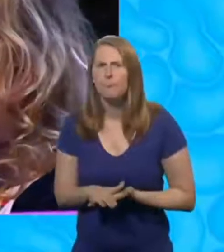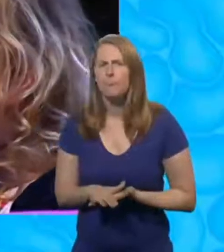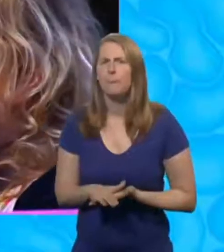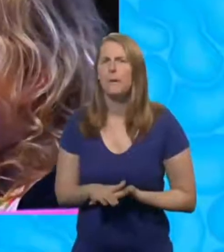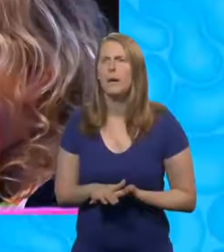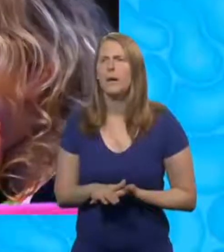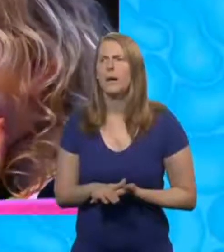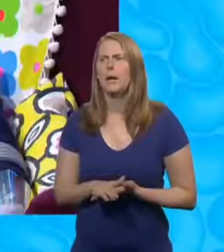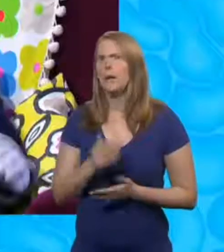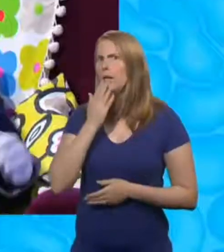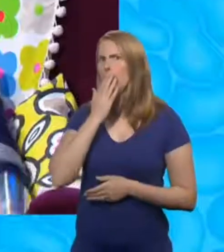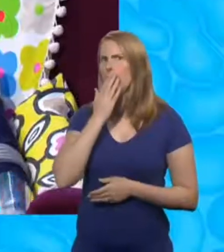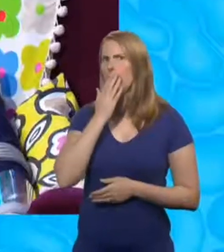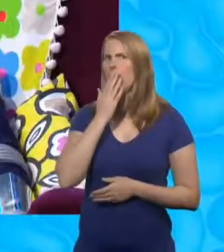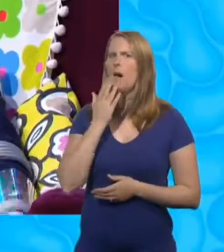Oh, sir.